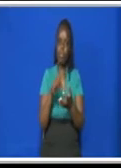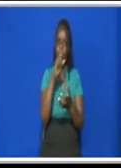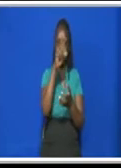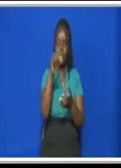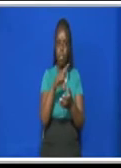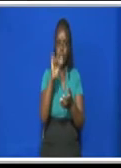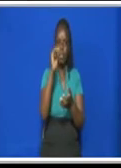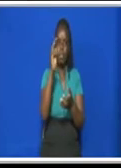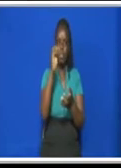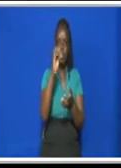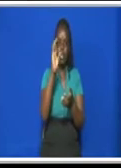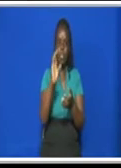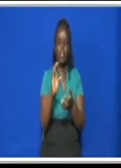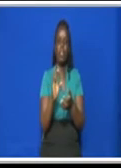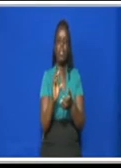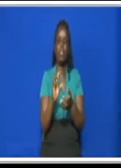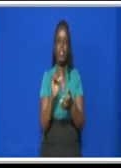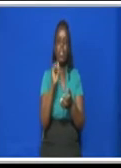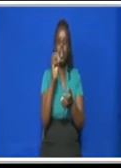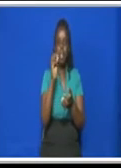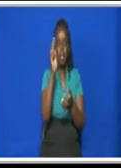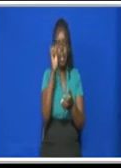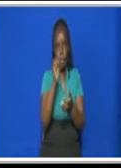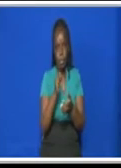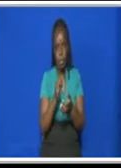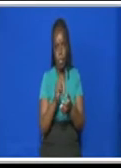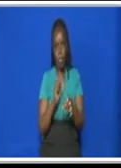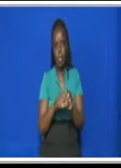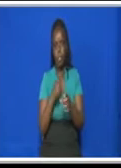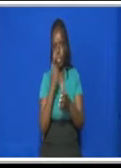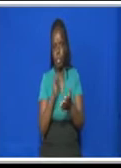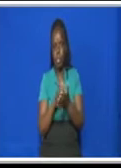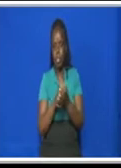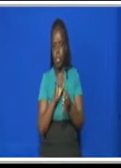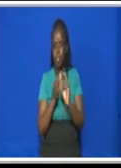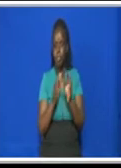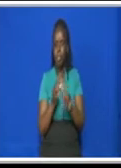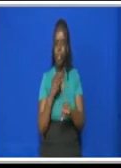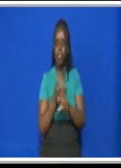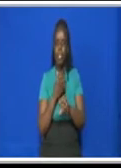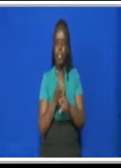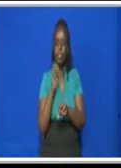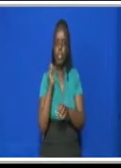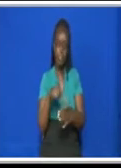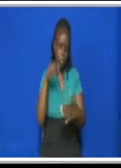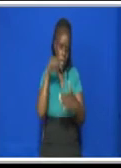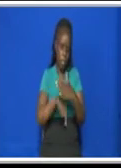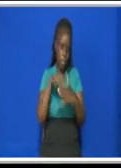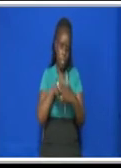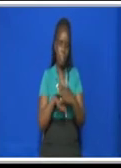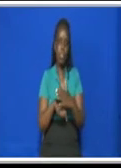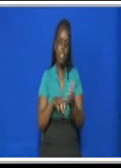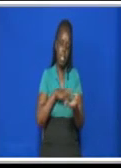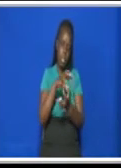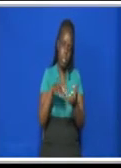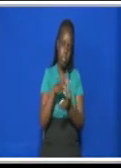ions, aqueous. So whatever I'm saying, we said if you have metal A, it must be dipped in solution containing